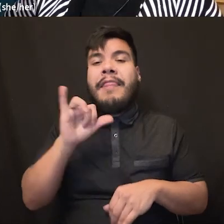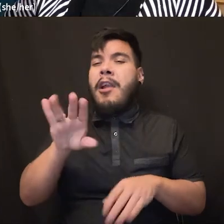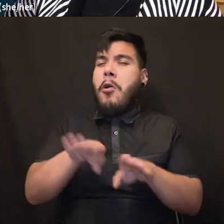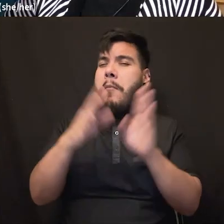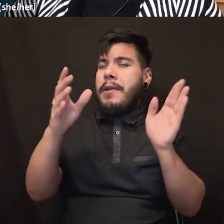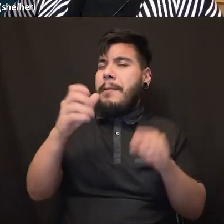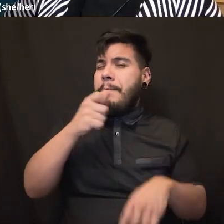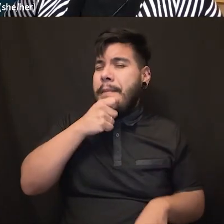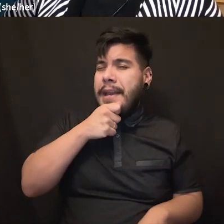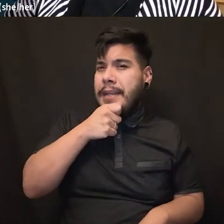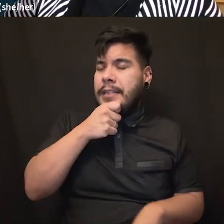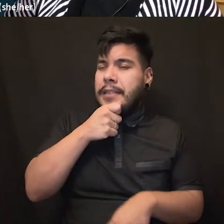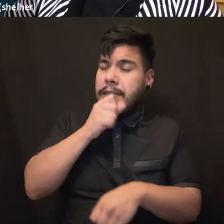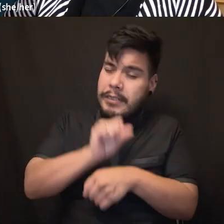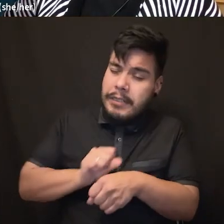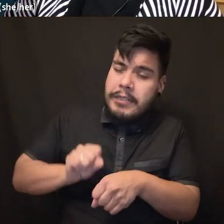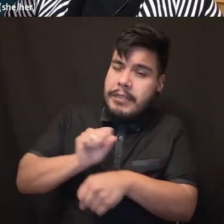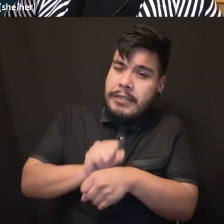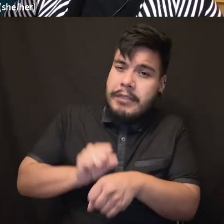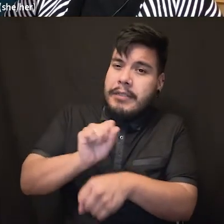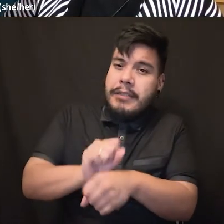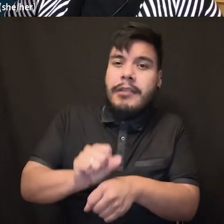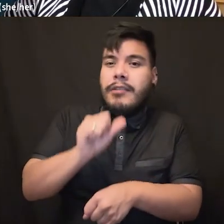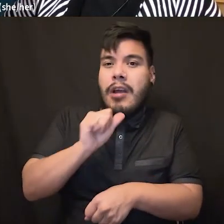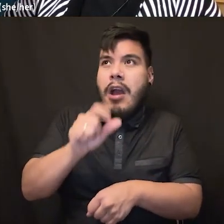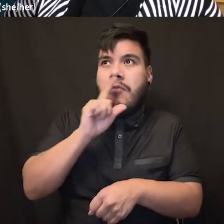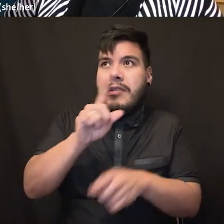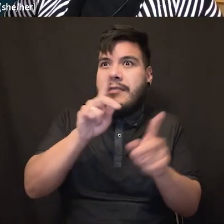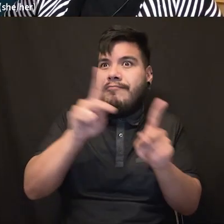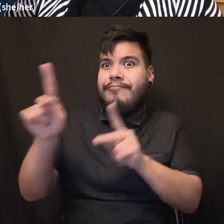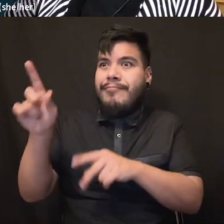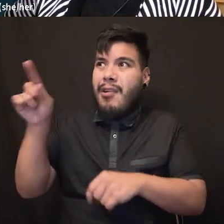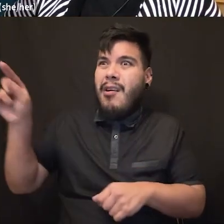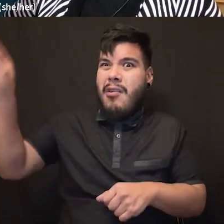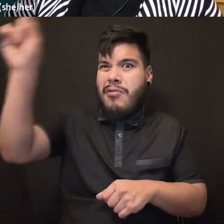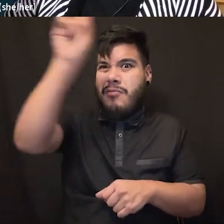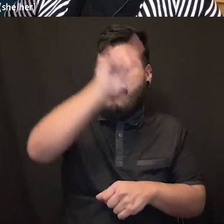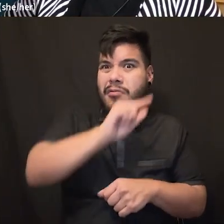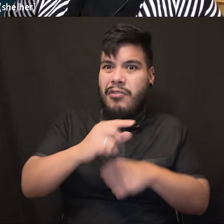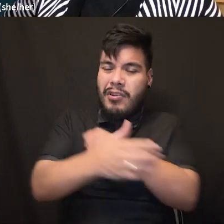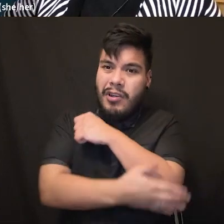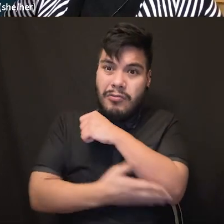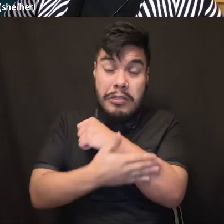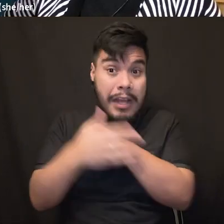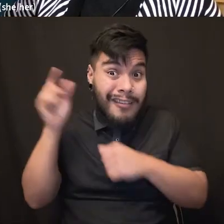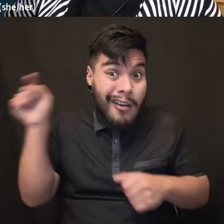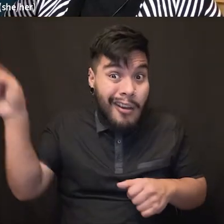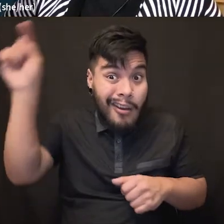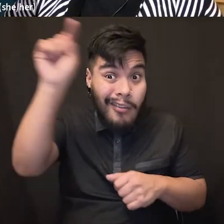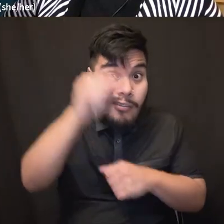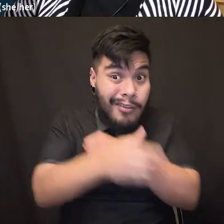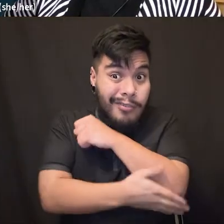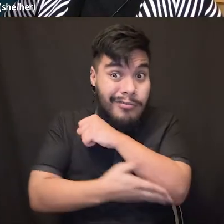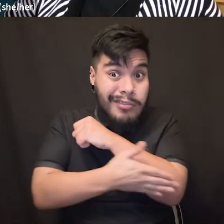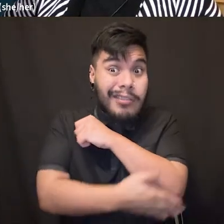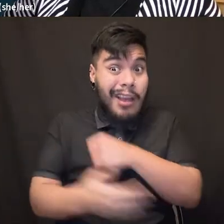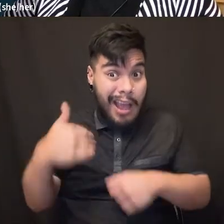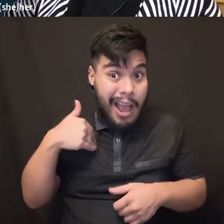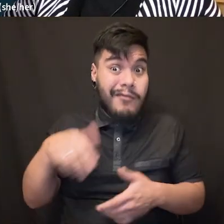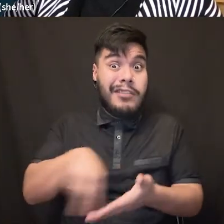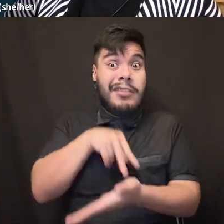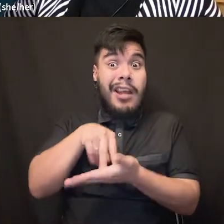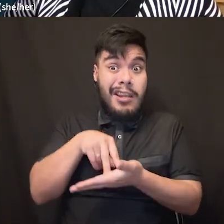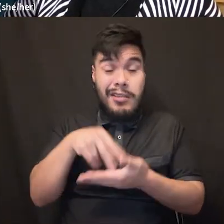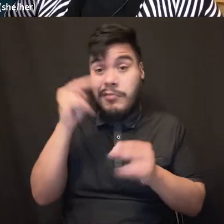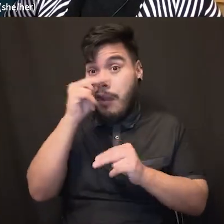grind doesn't quite exist in the same way in other countries, and other countries have stand-up comedy, so they must have gotten there somehow. So